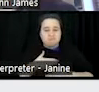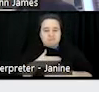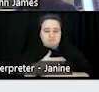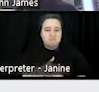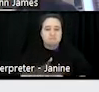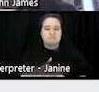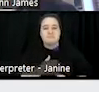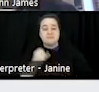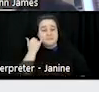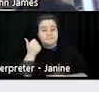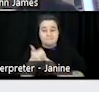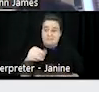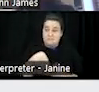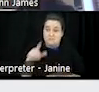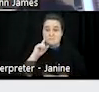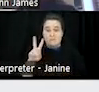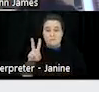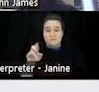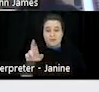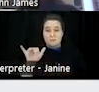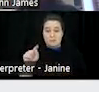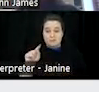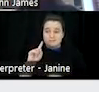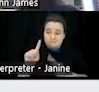you're a Vanderbilt student, you can go for free without paying.